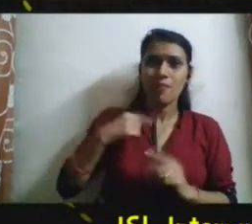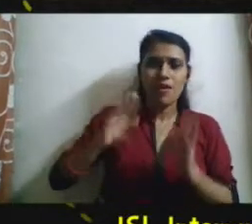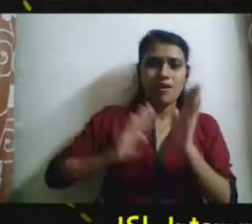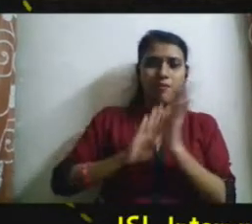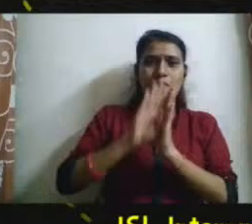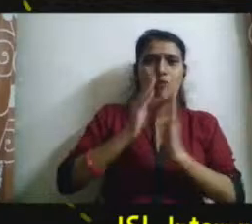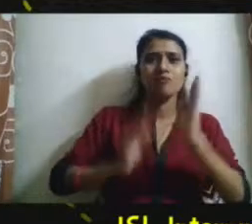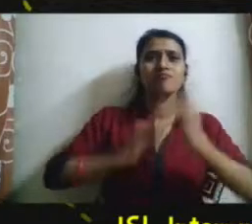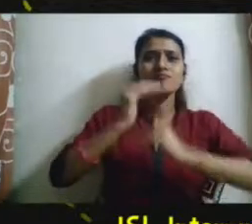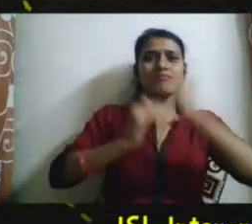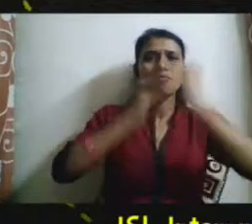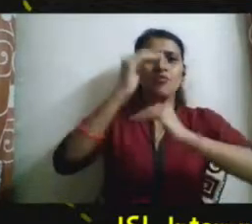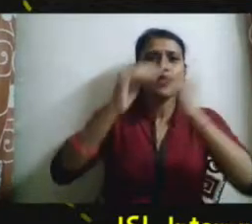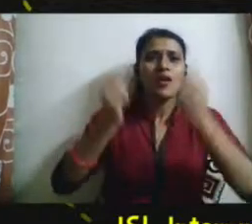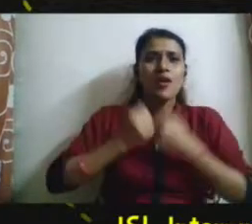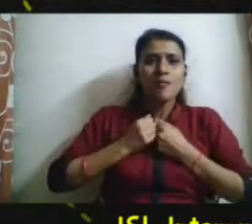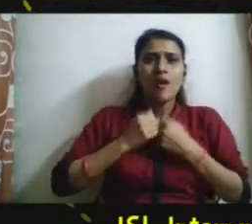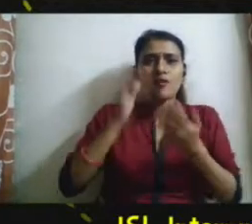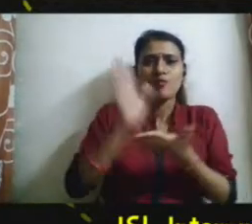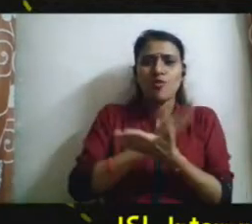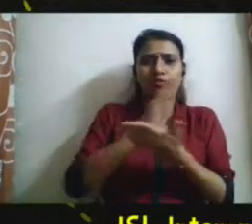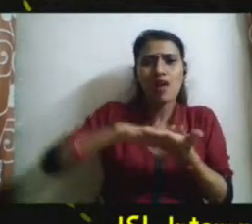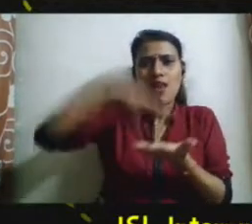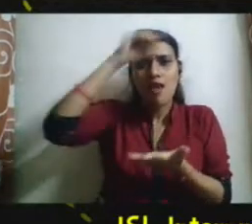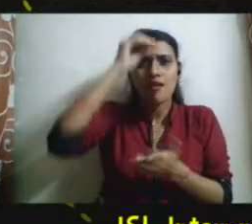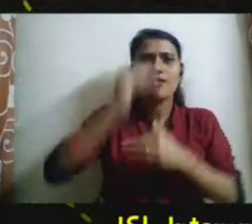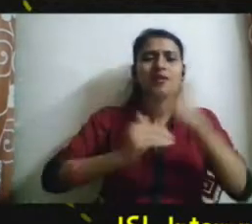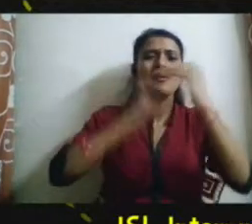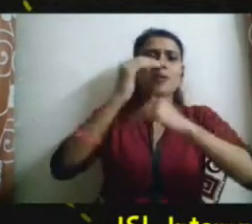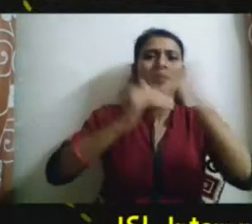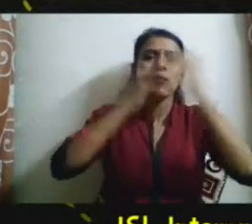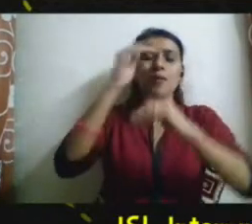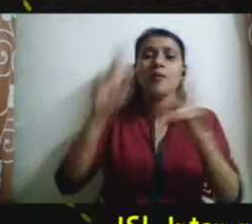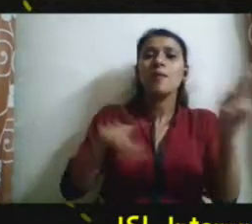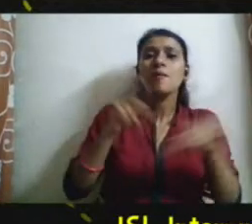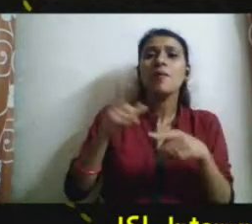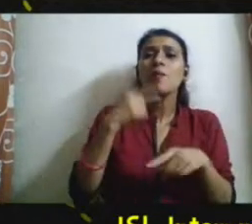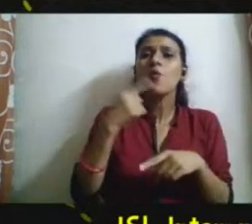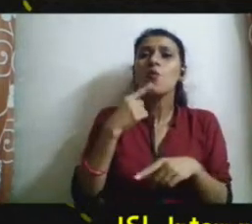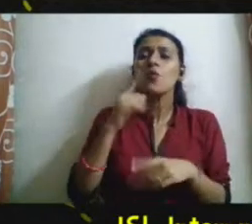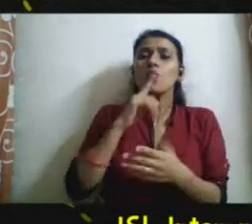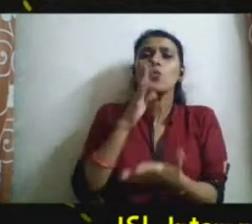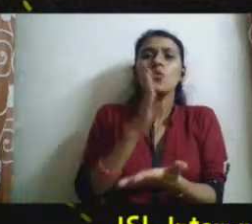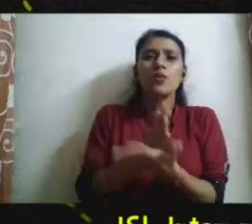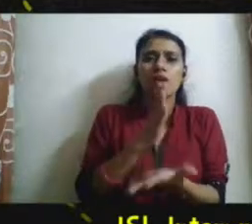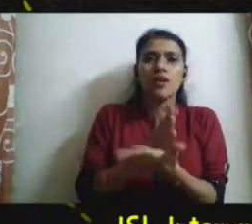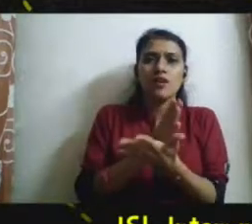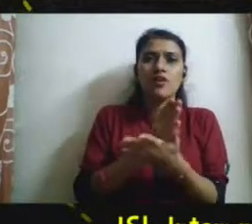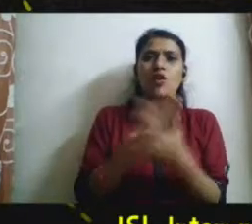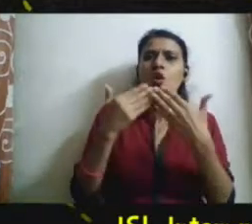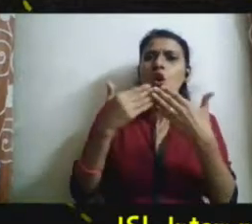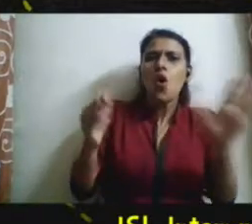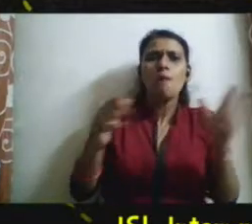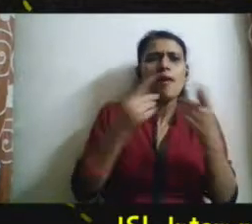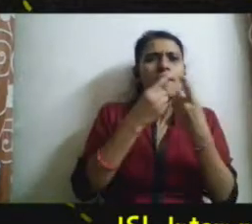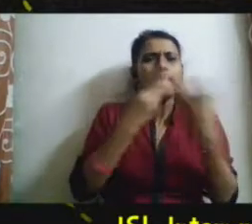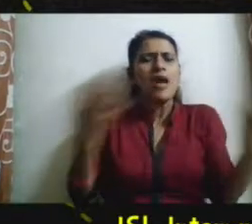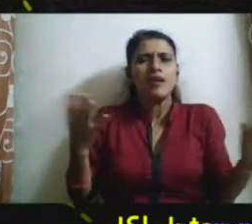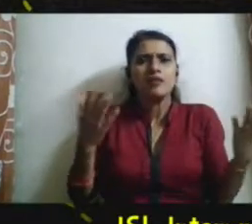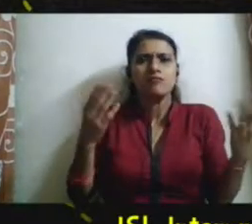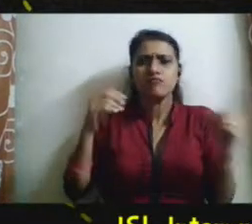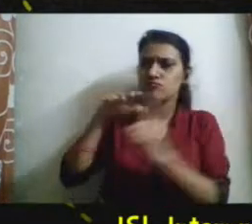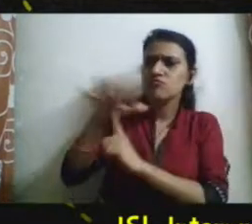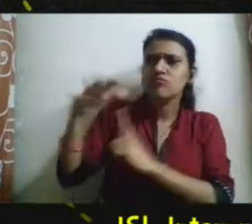as my musical upbringing, has been with people who were really open to many, many influences.